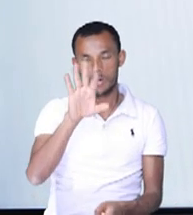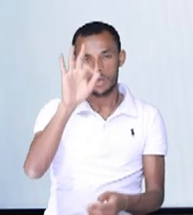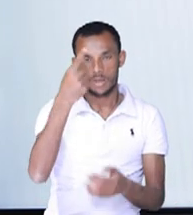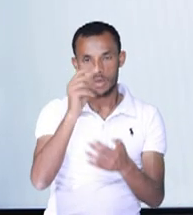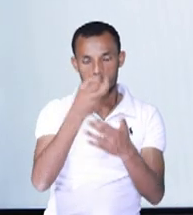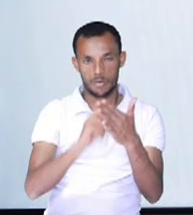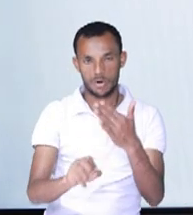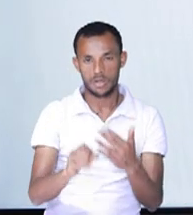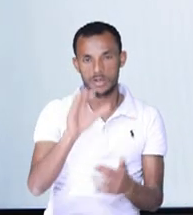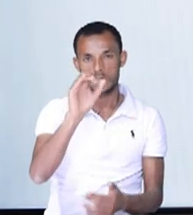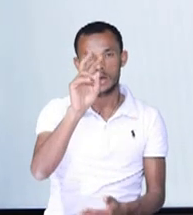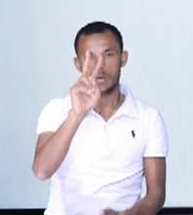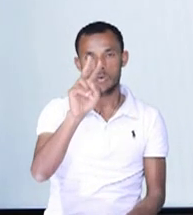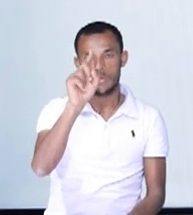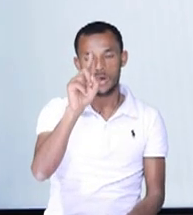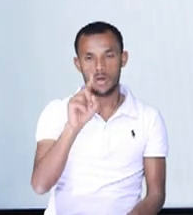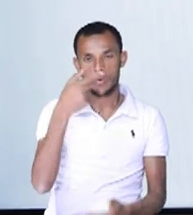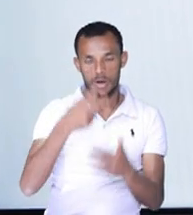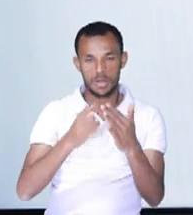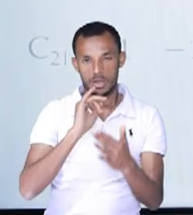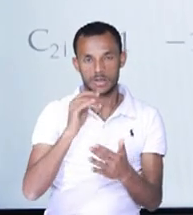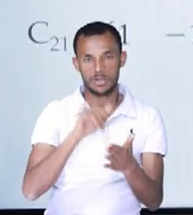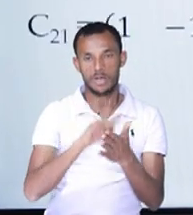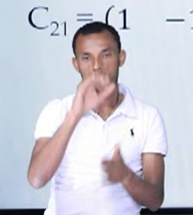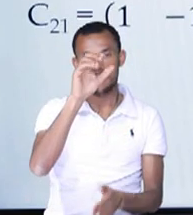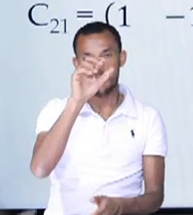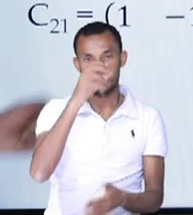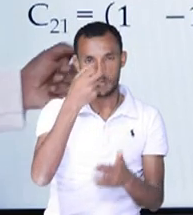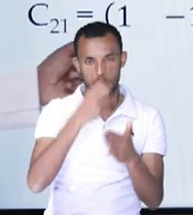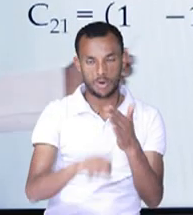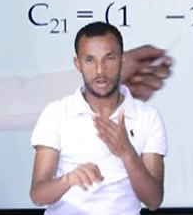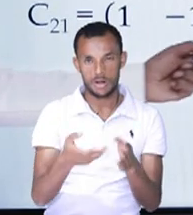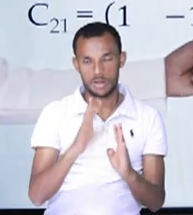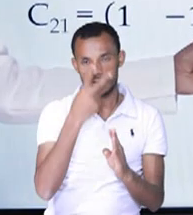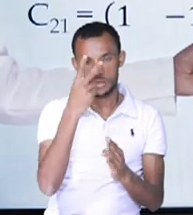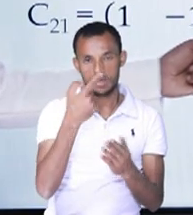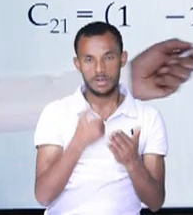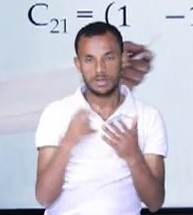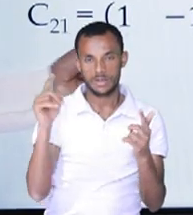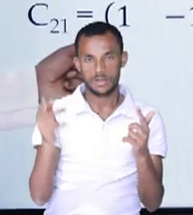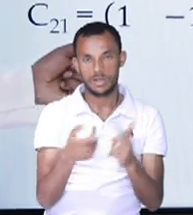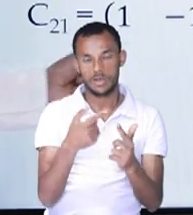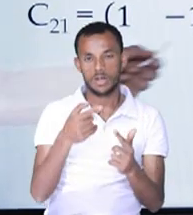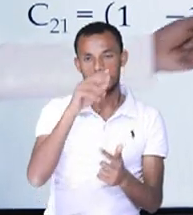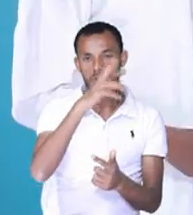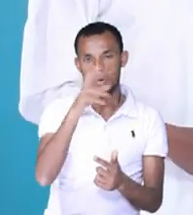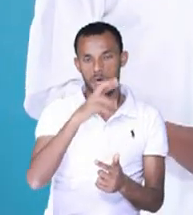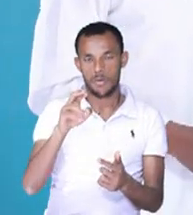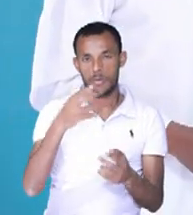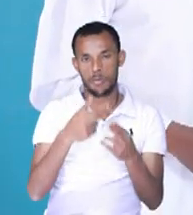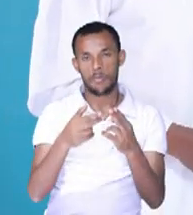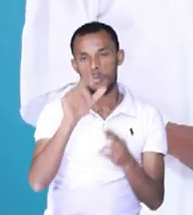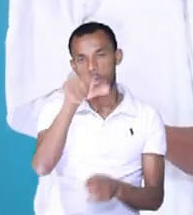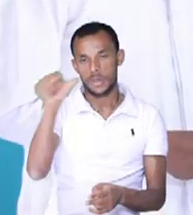in the product, C21. What is that product? Let's see. This is second row of matrix A. This